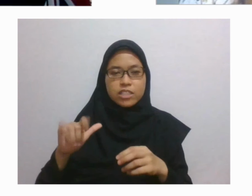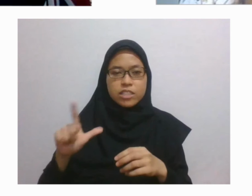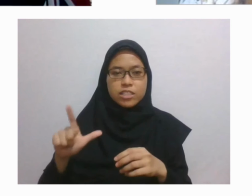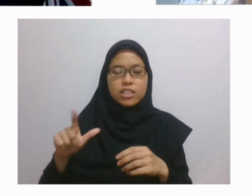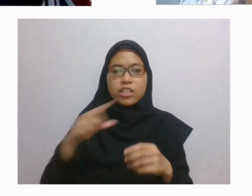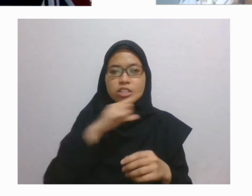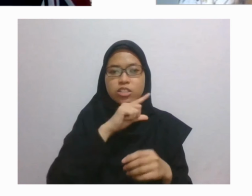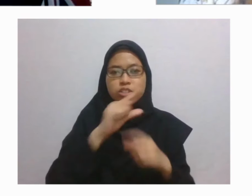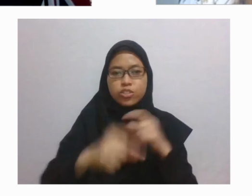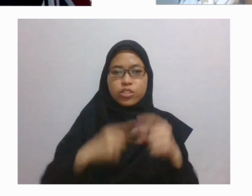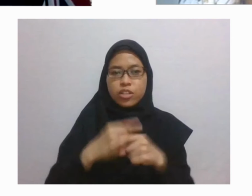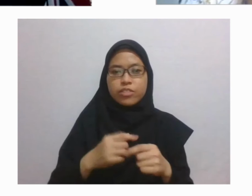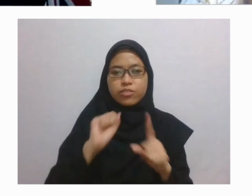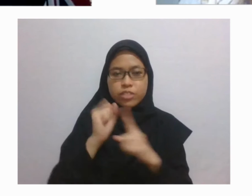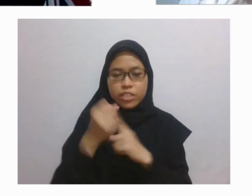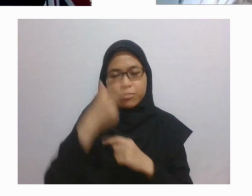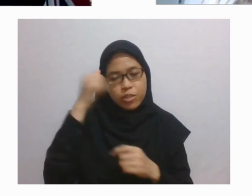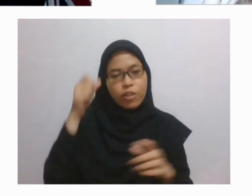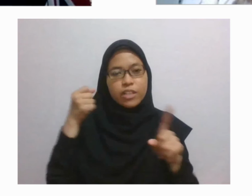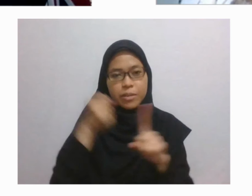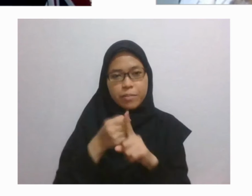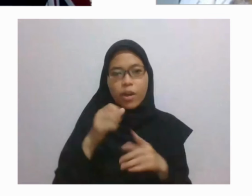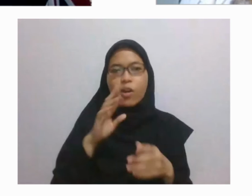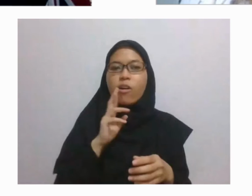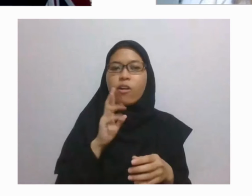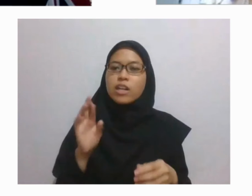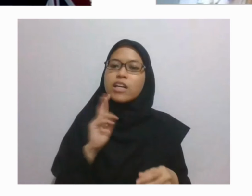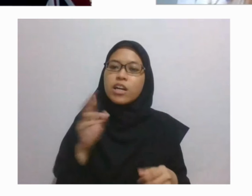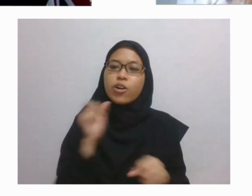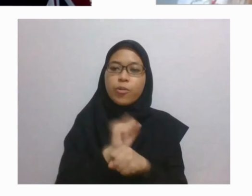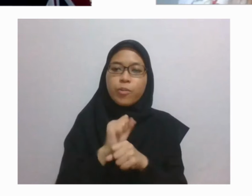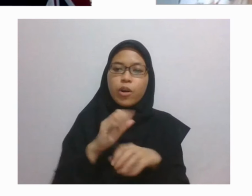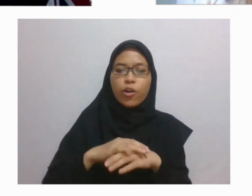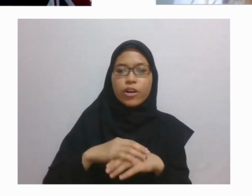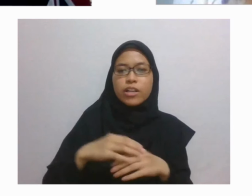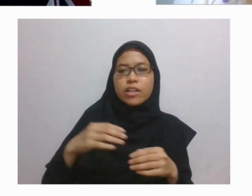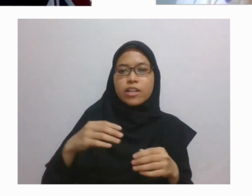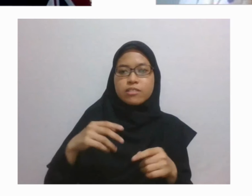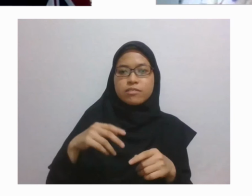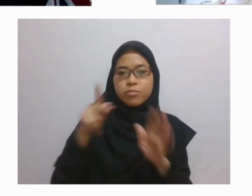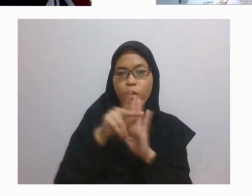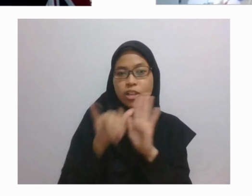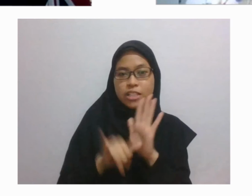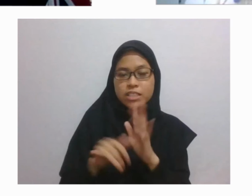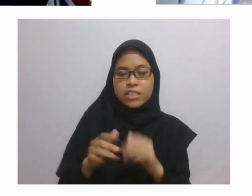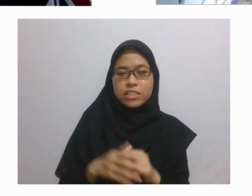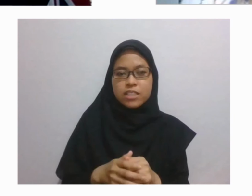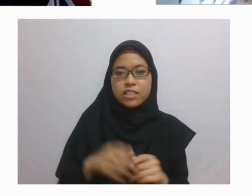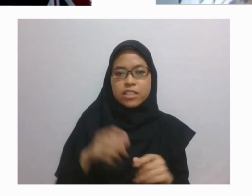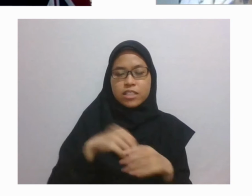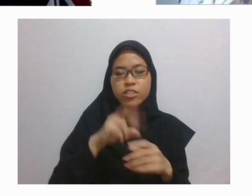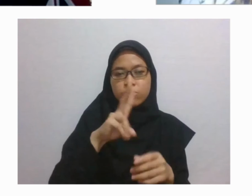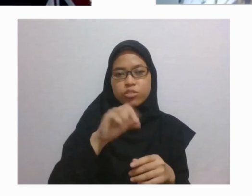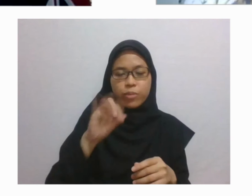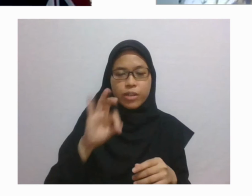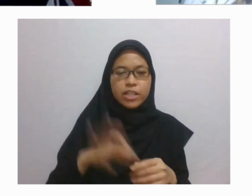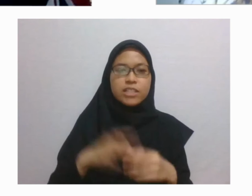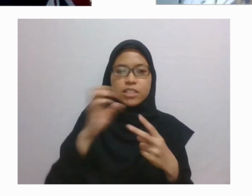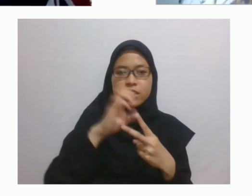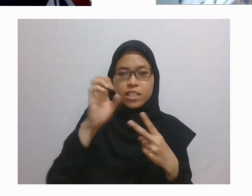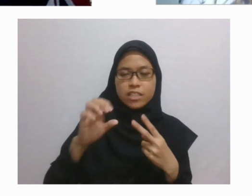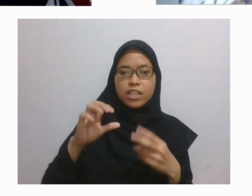on climate policy. In 2019, she was elected as a Fellow of the Academy of Social Sciences and as a